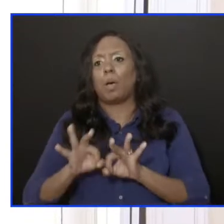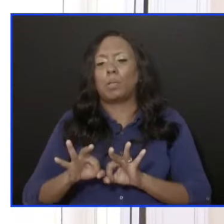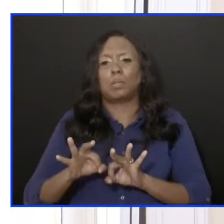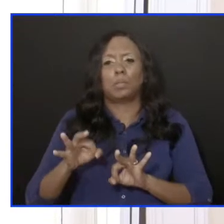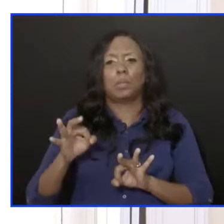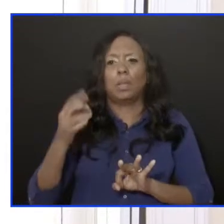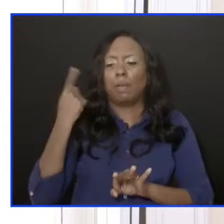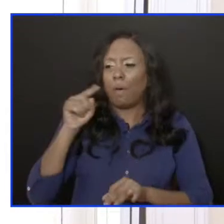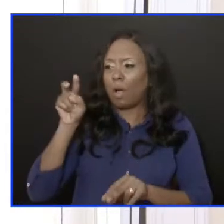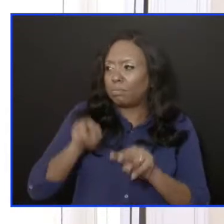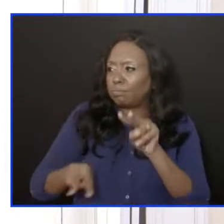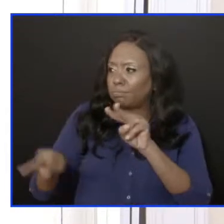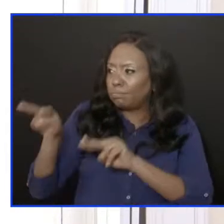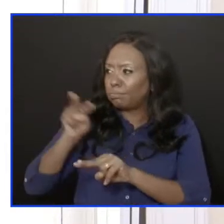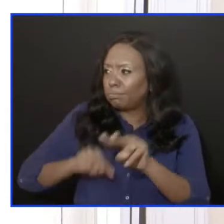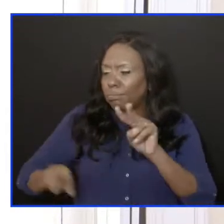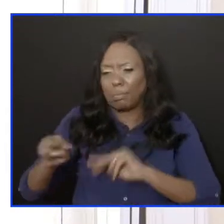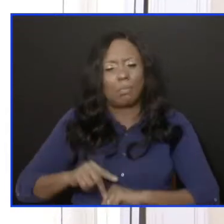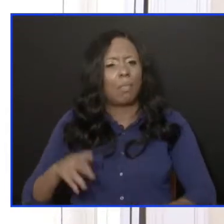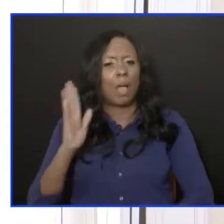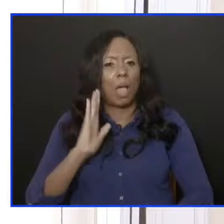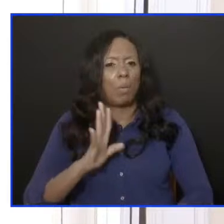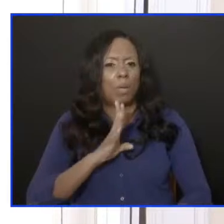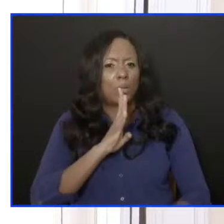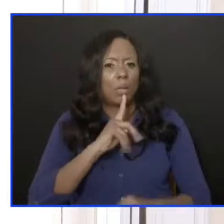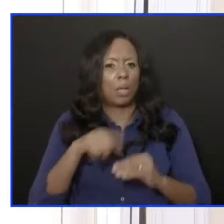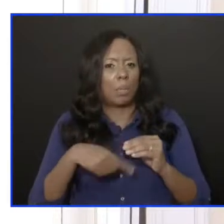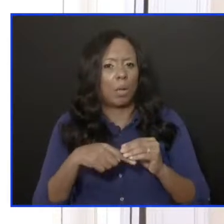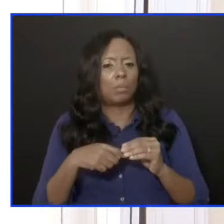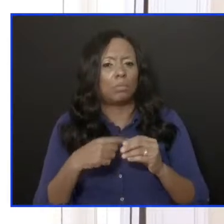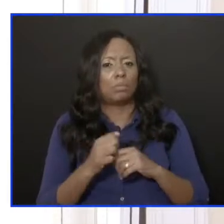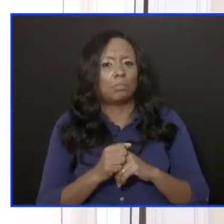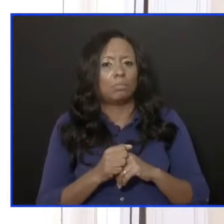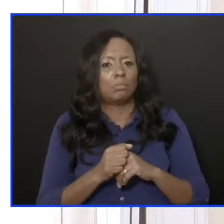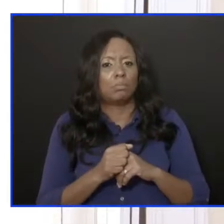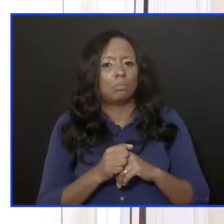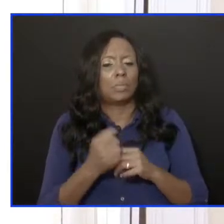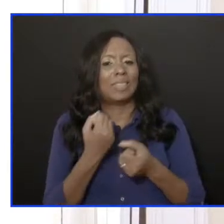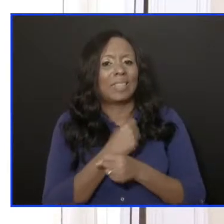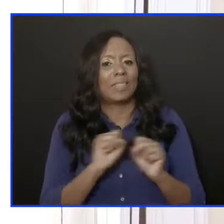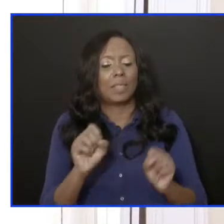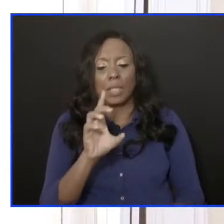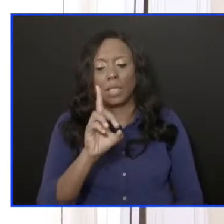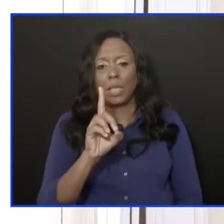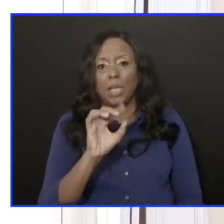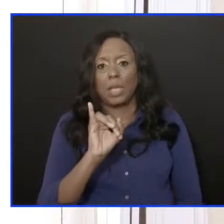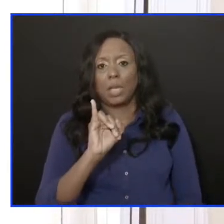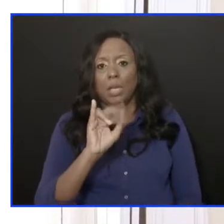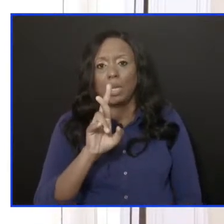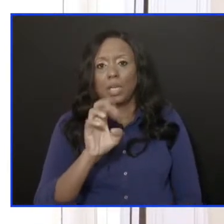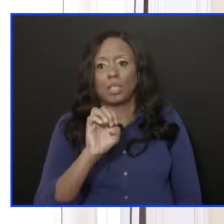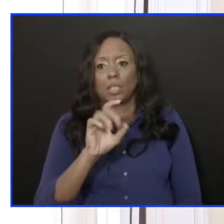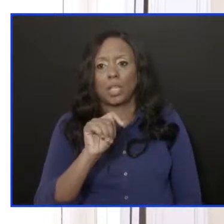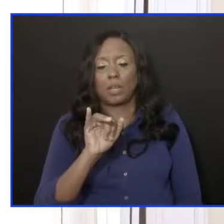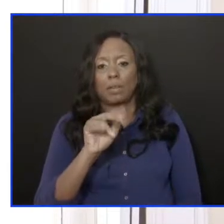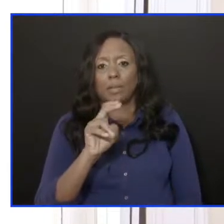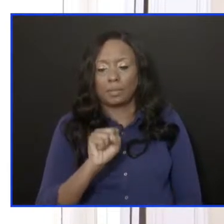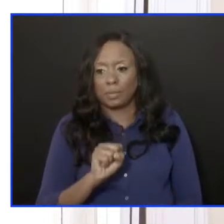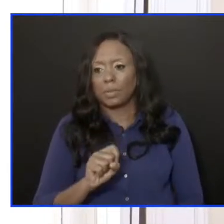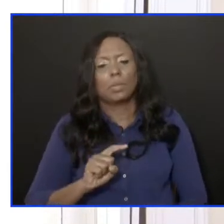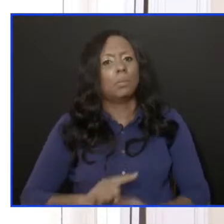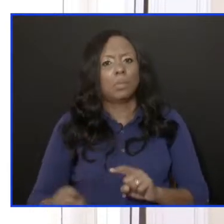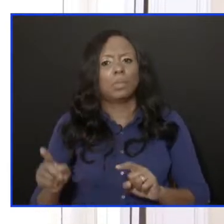with the safety directives that I'll come to shortly, but generally on behalf of all Barbadians wanting to know what their status